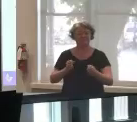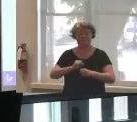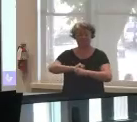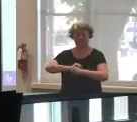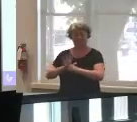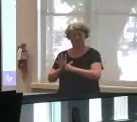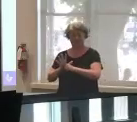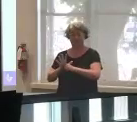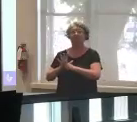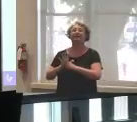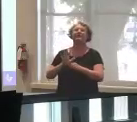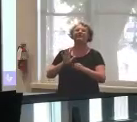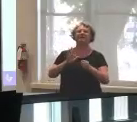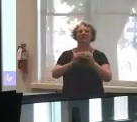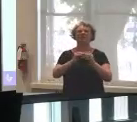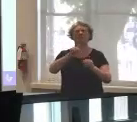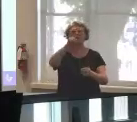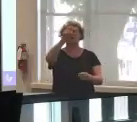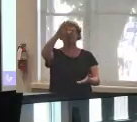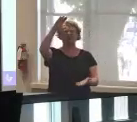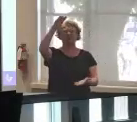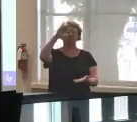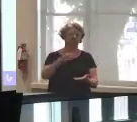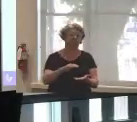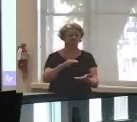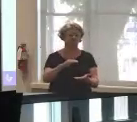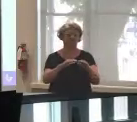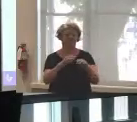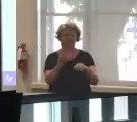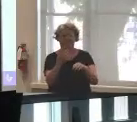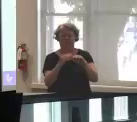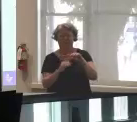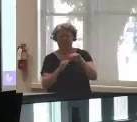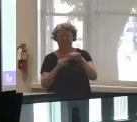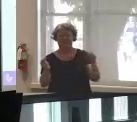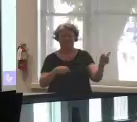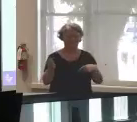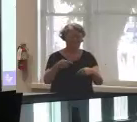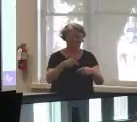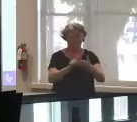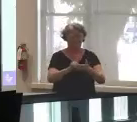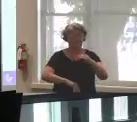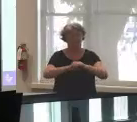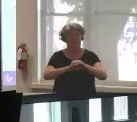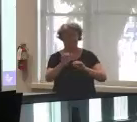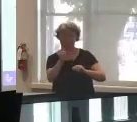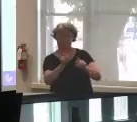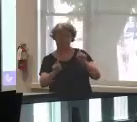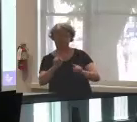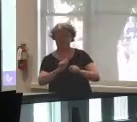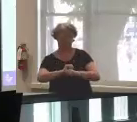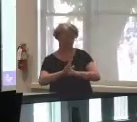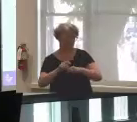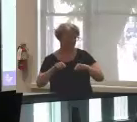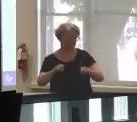to 100 dropped down to less than four, sometimes coming to a weekly session. Maximum, we would see 10 people, and